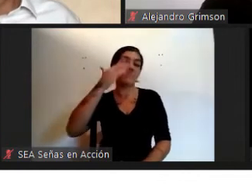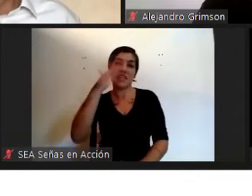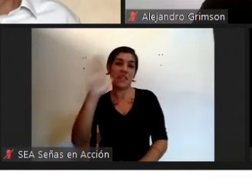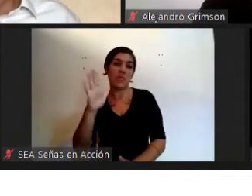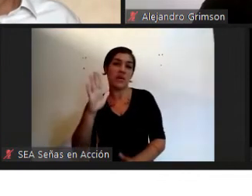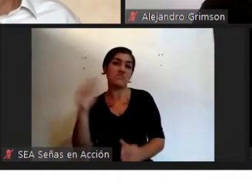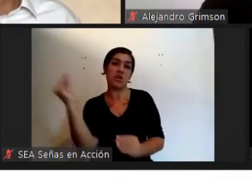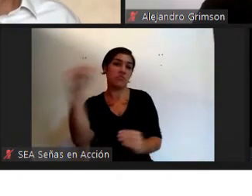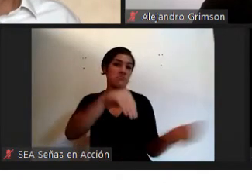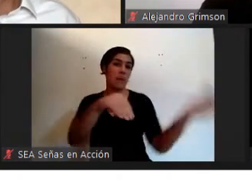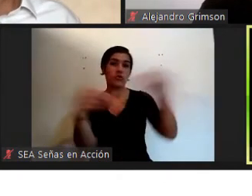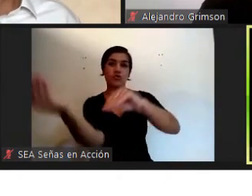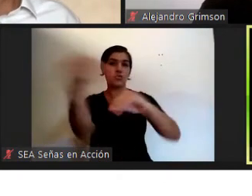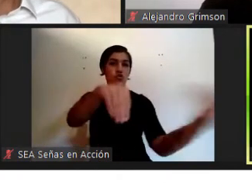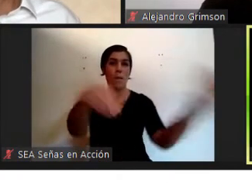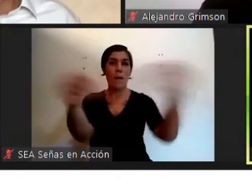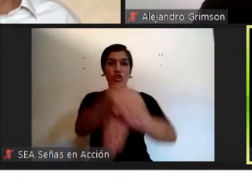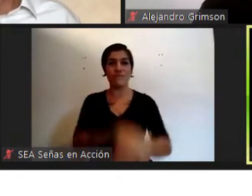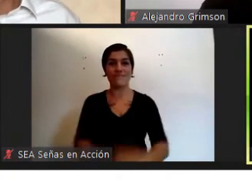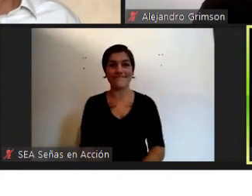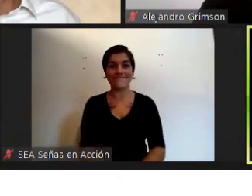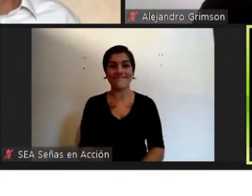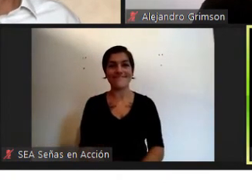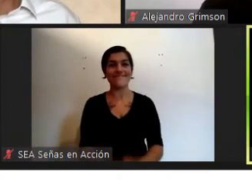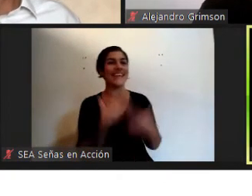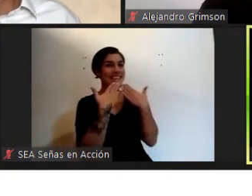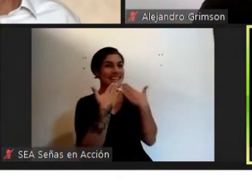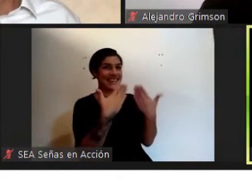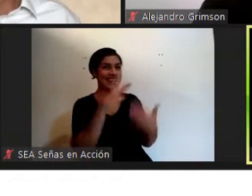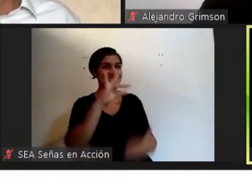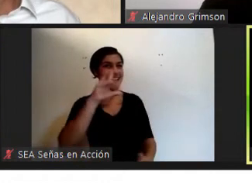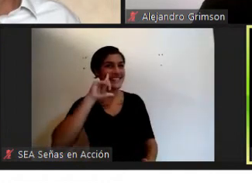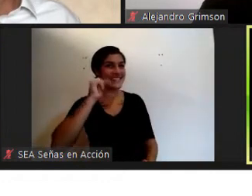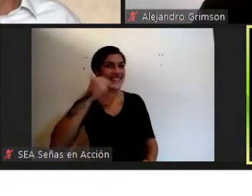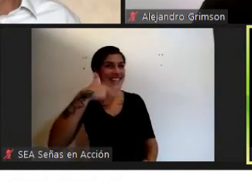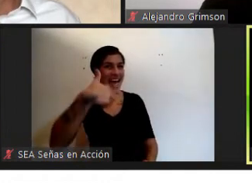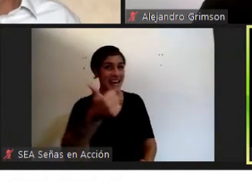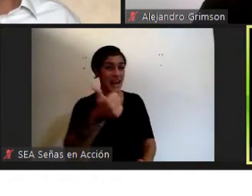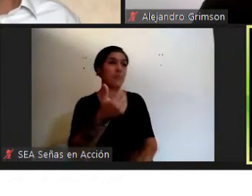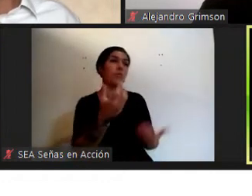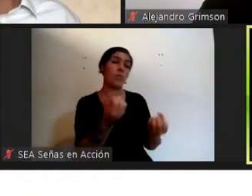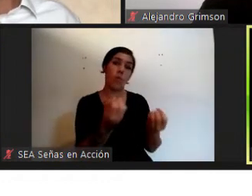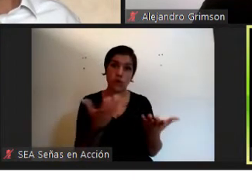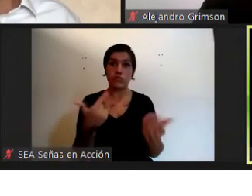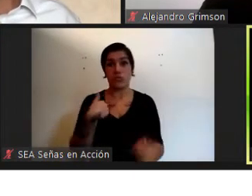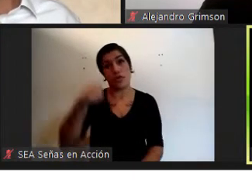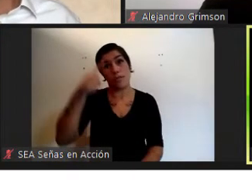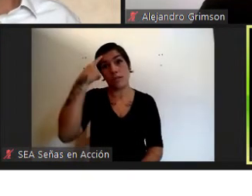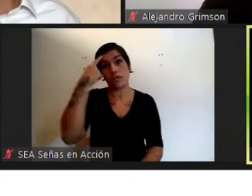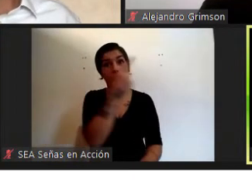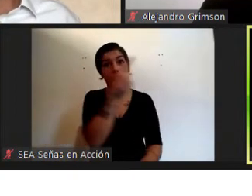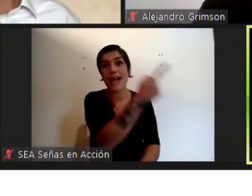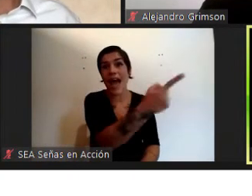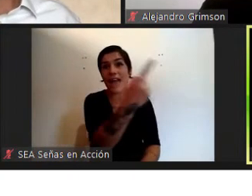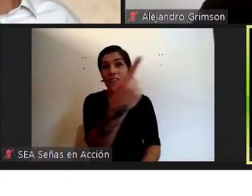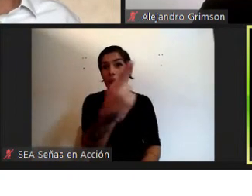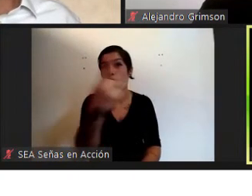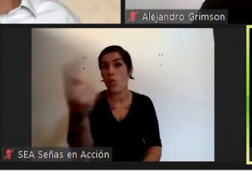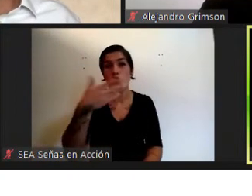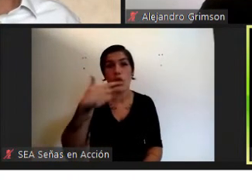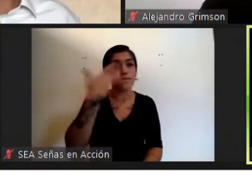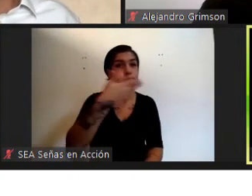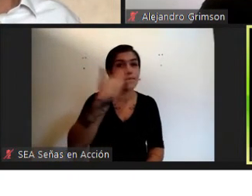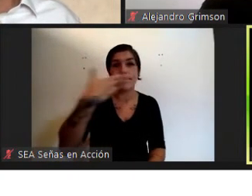start taking part of a conversation. Thank you, Diana. I believe that all participations were quite